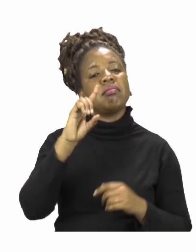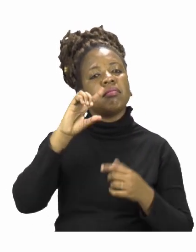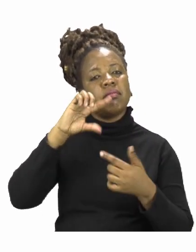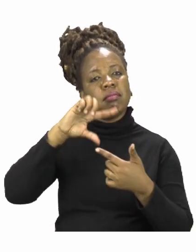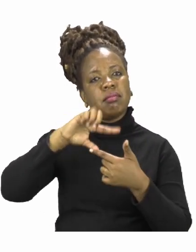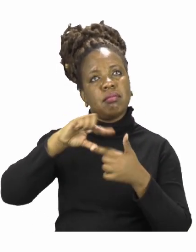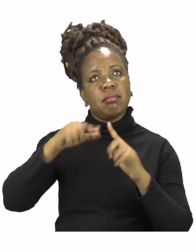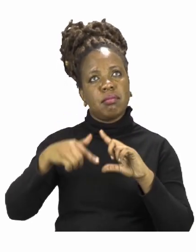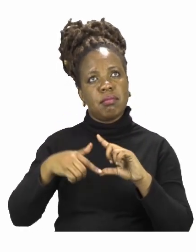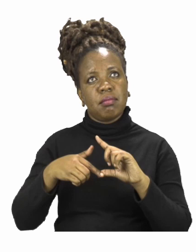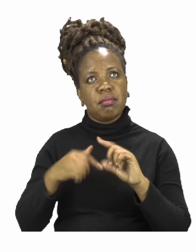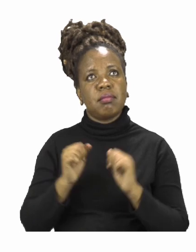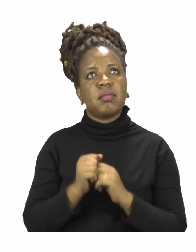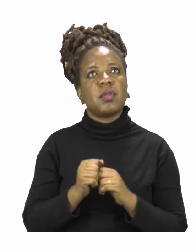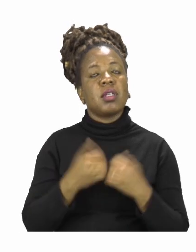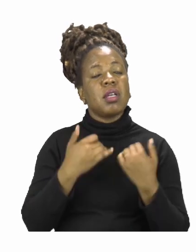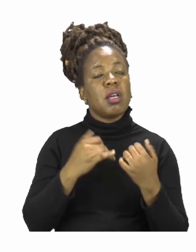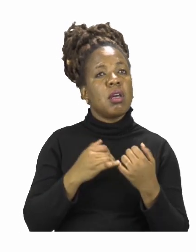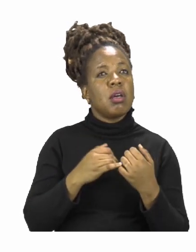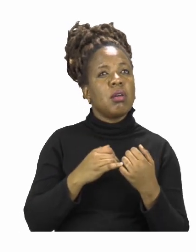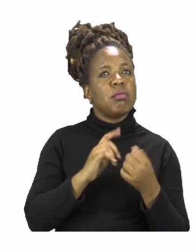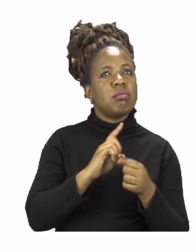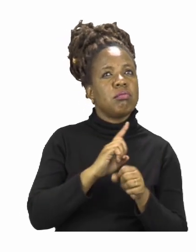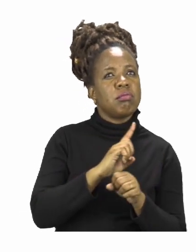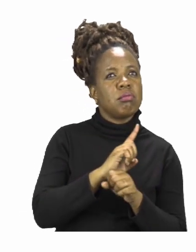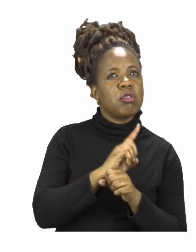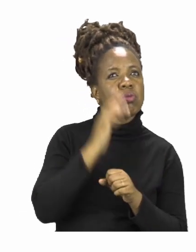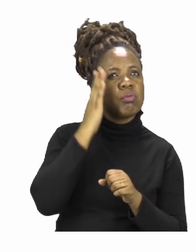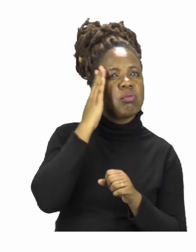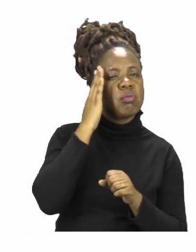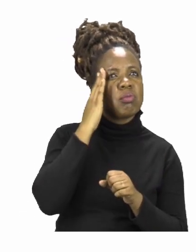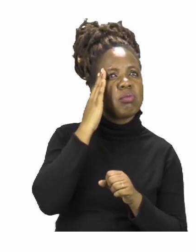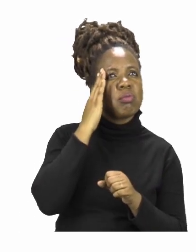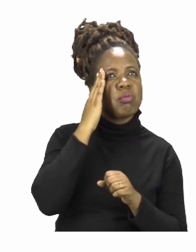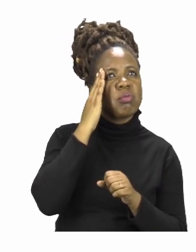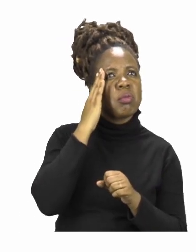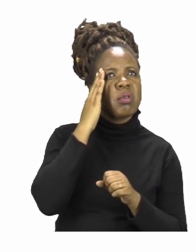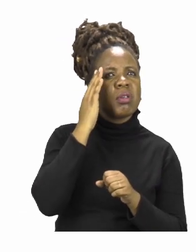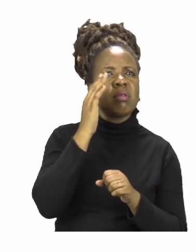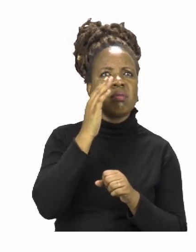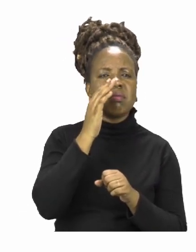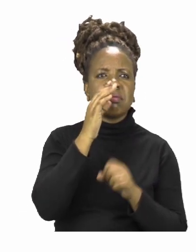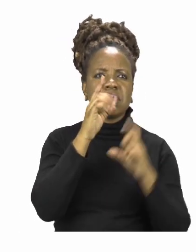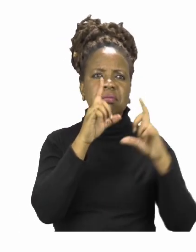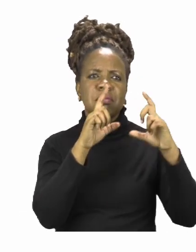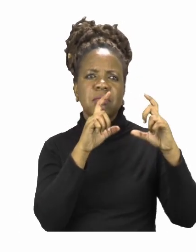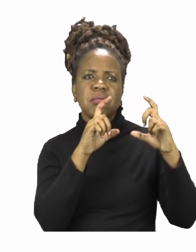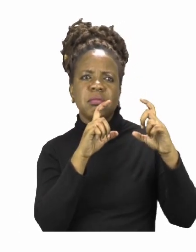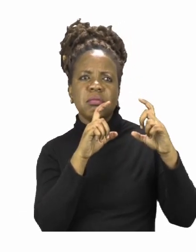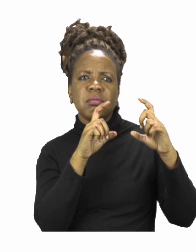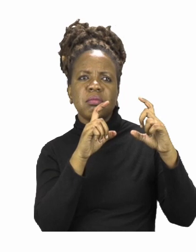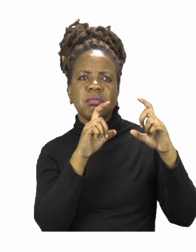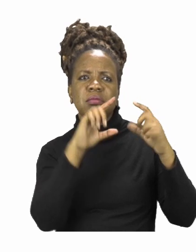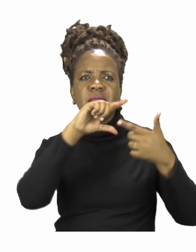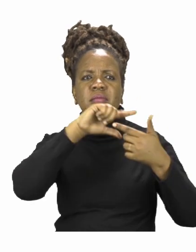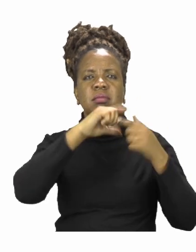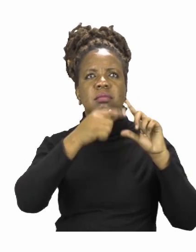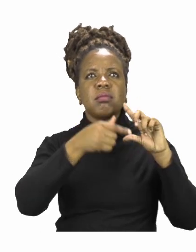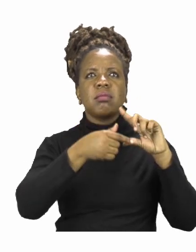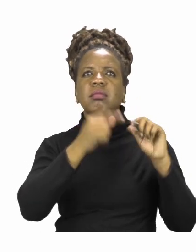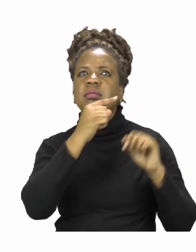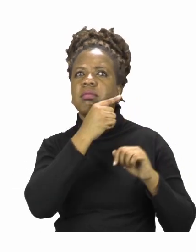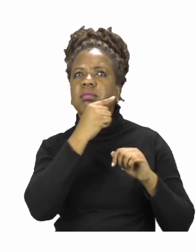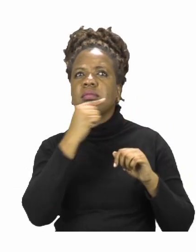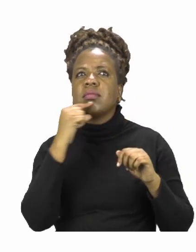can see. And then after that, we're going to choose the correct choice of the best one that describes